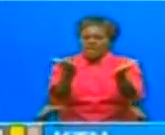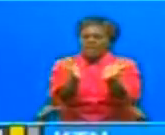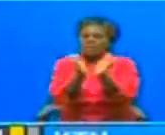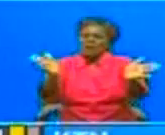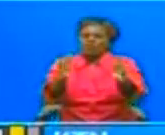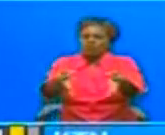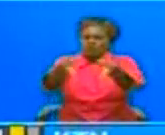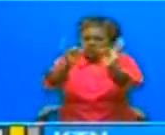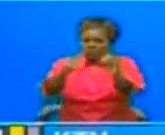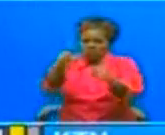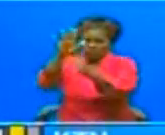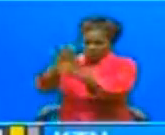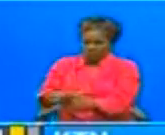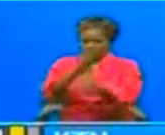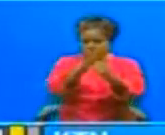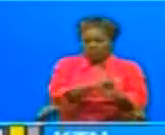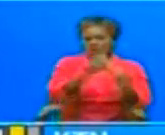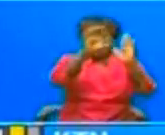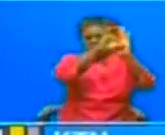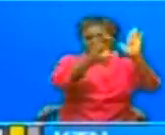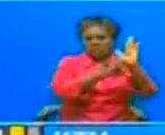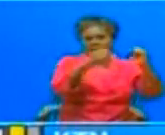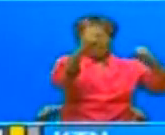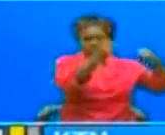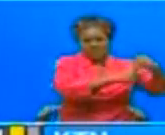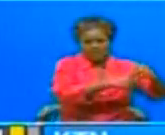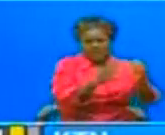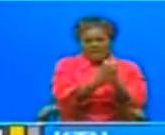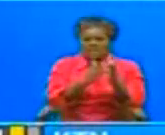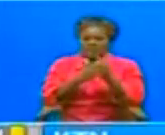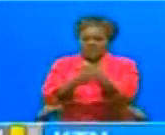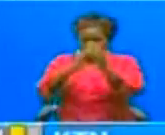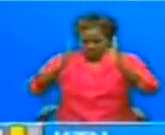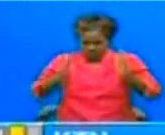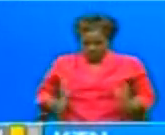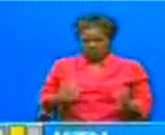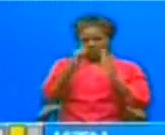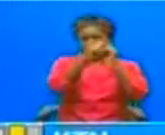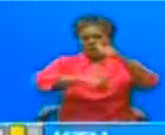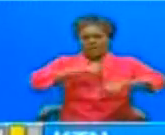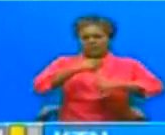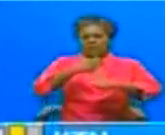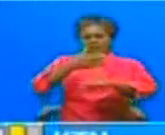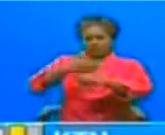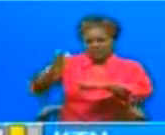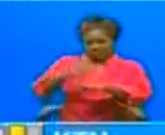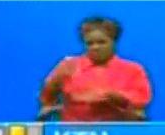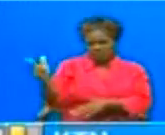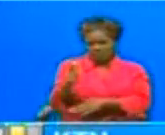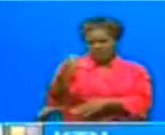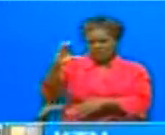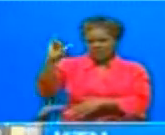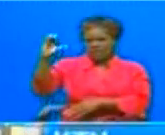officer who flouts Chapter 6 of the Constitution and the Leadership and Integrity Act. In a statement sent to media houses, the